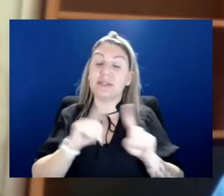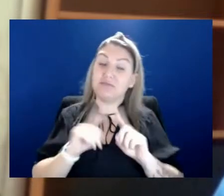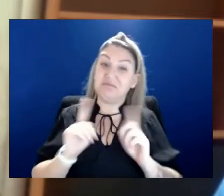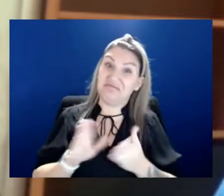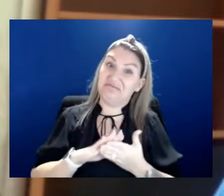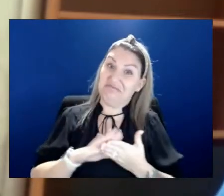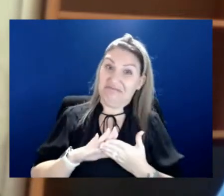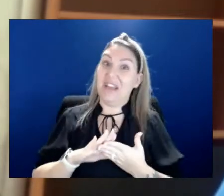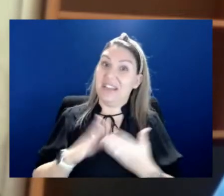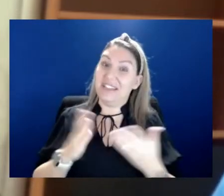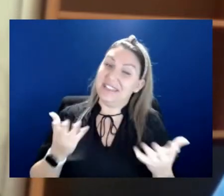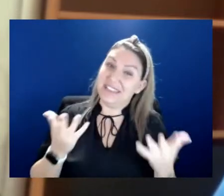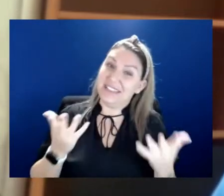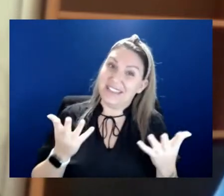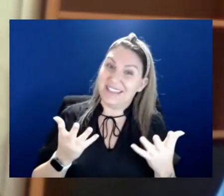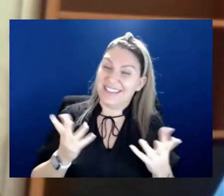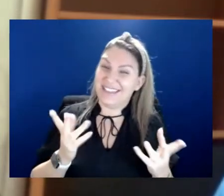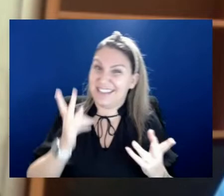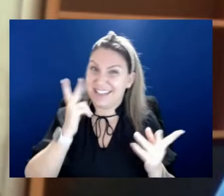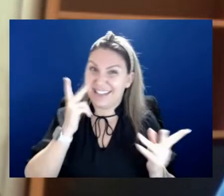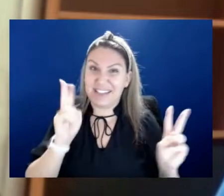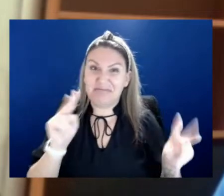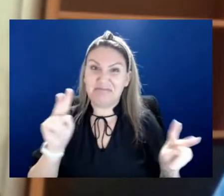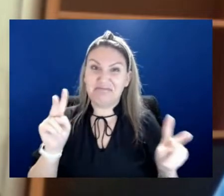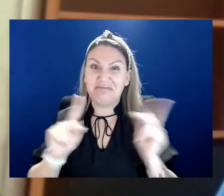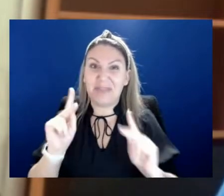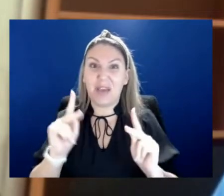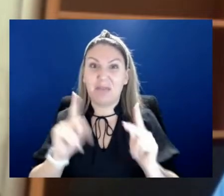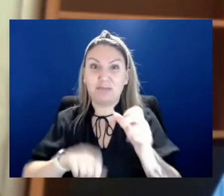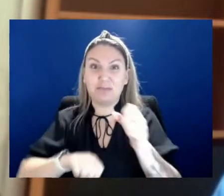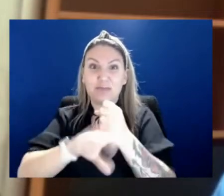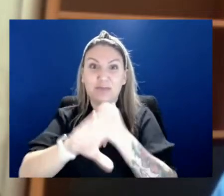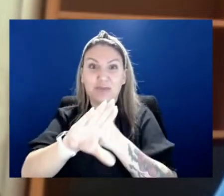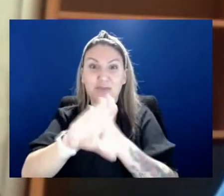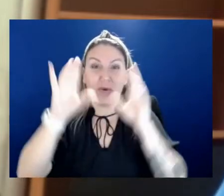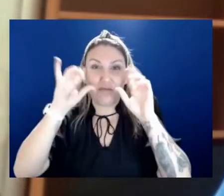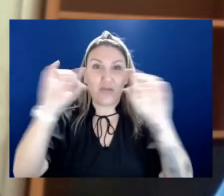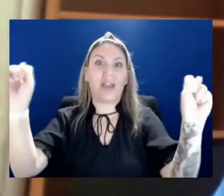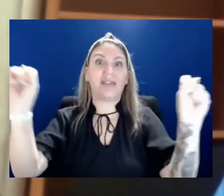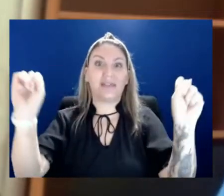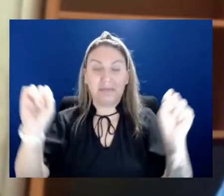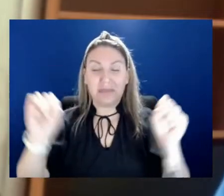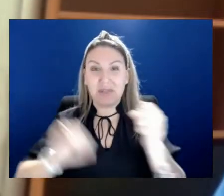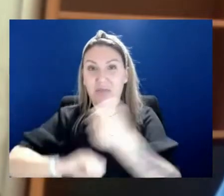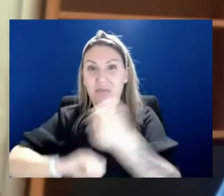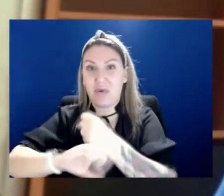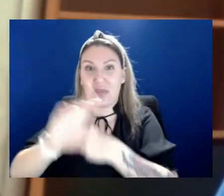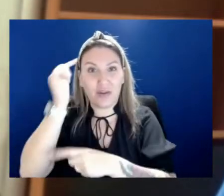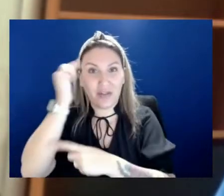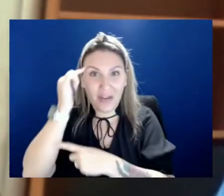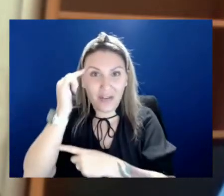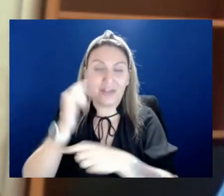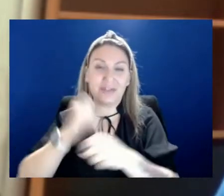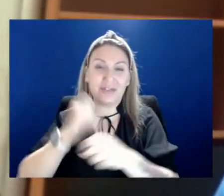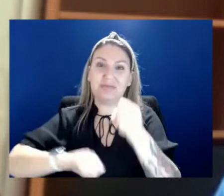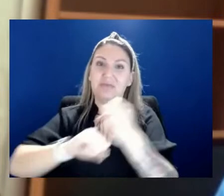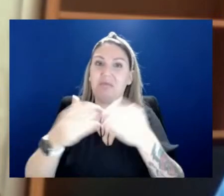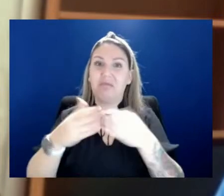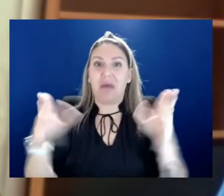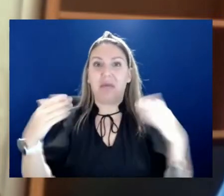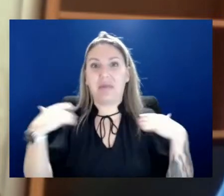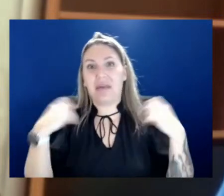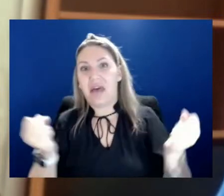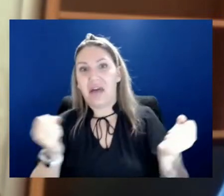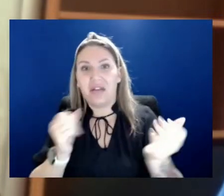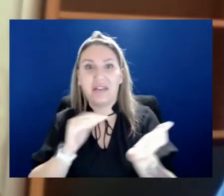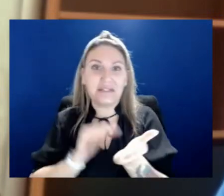to see people supporting their president, supporting their government, supporting their public health people, supporting doctors like